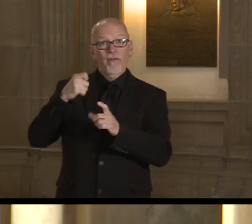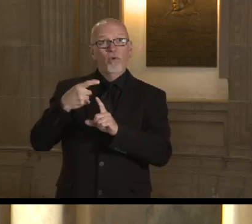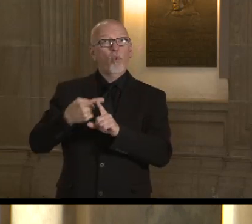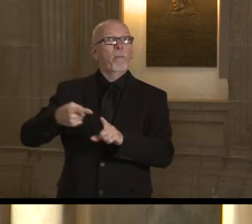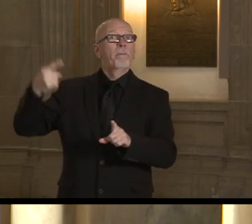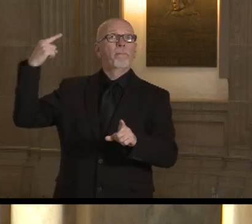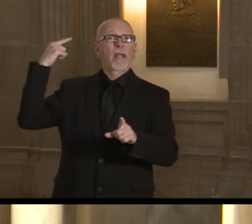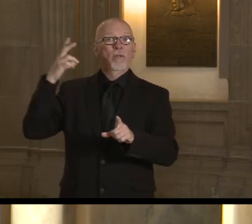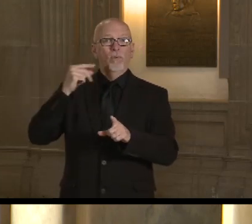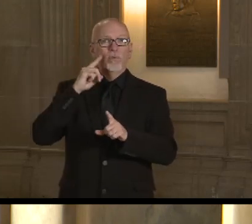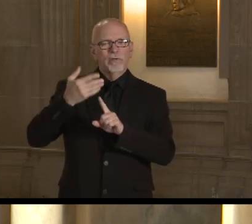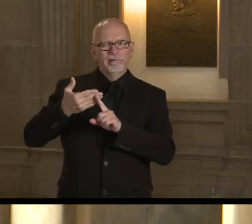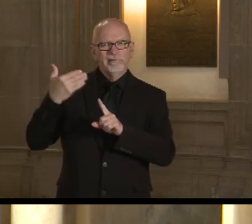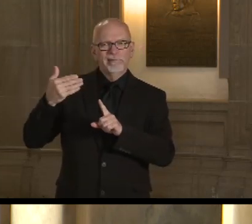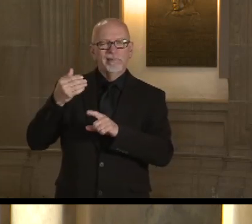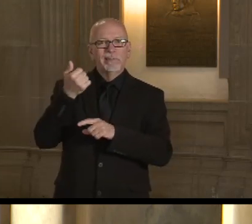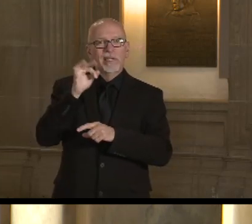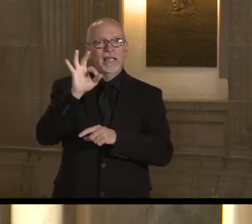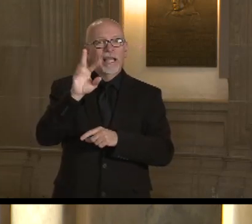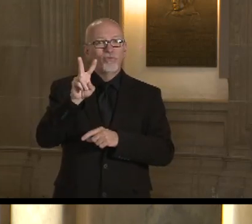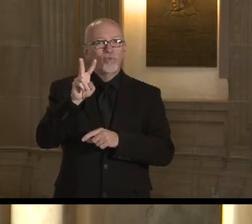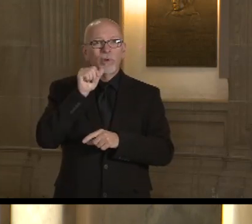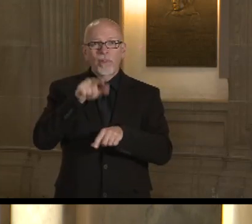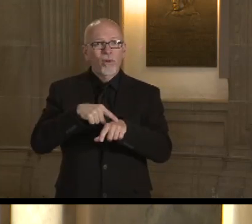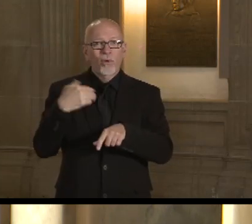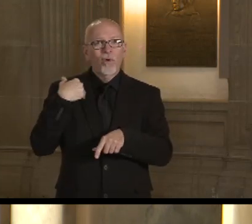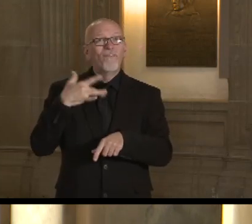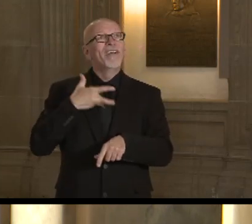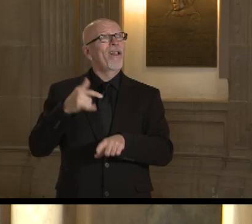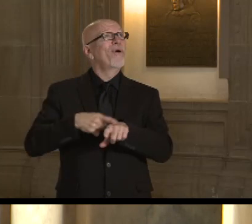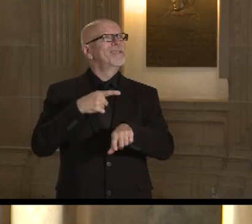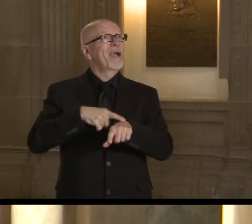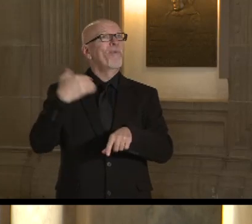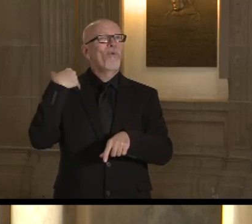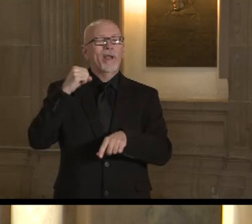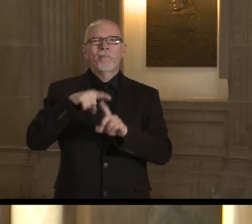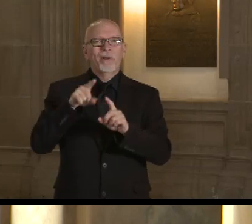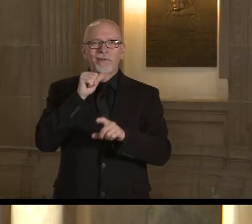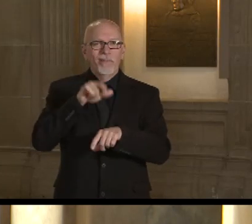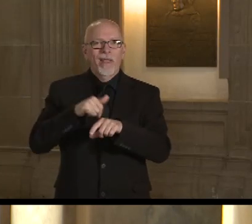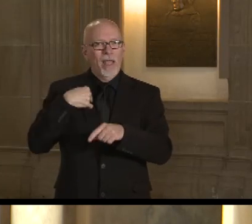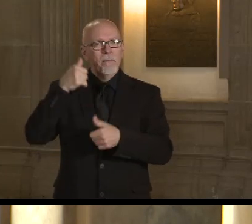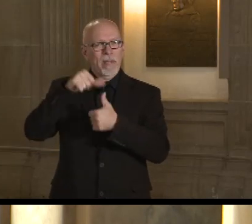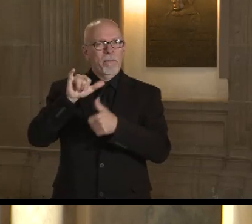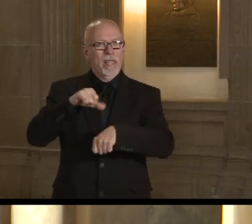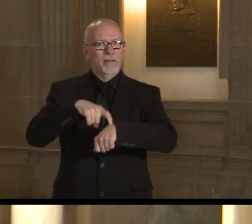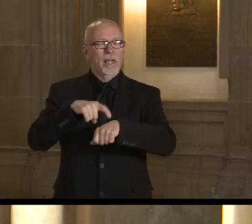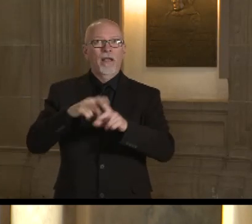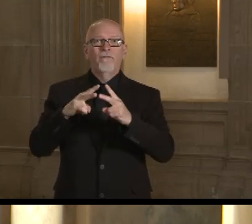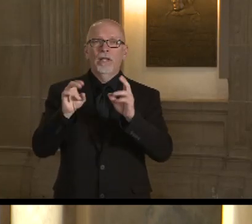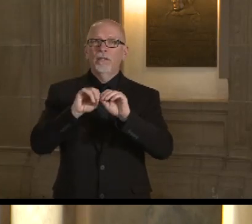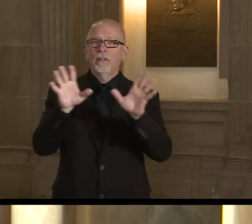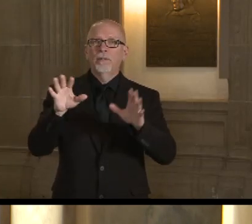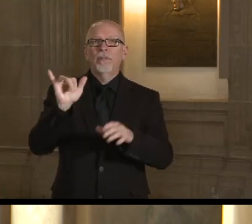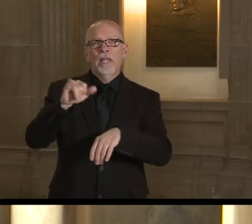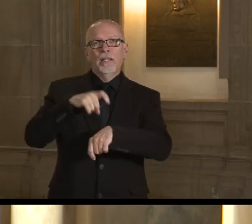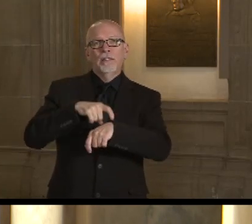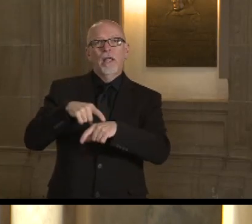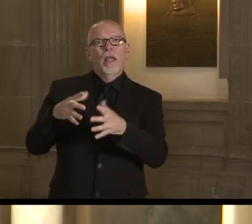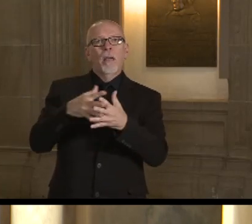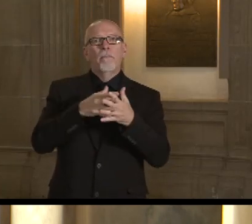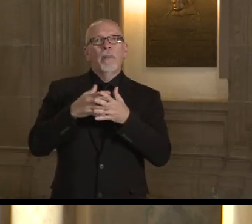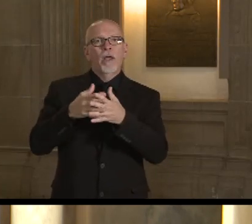than just 1992. Seems like a long time ago to some. I remember that period of time very, very well. And that was a time